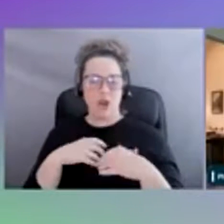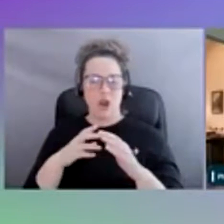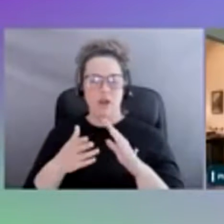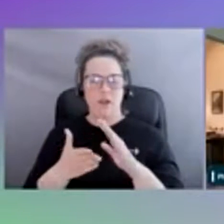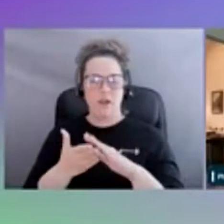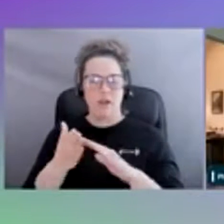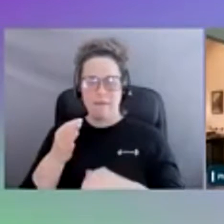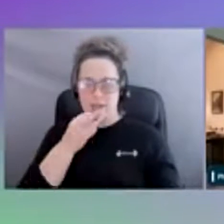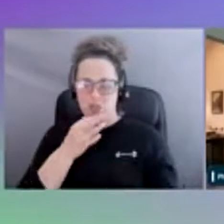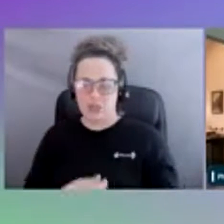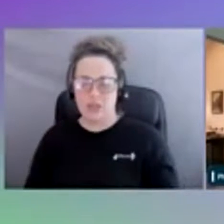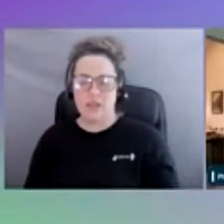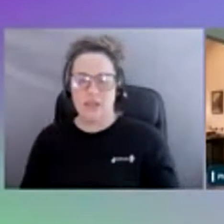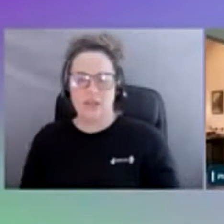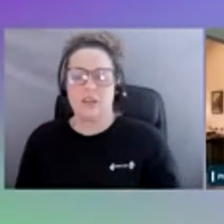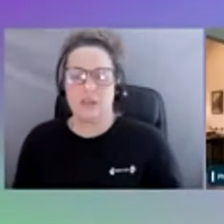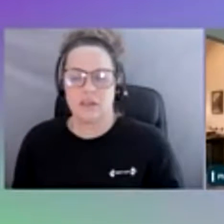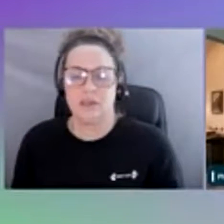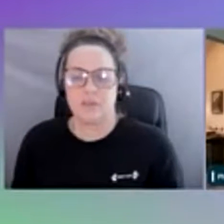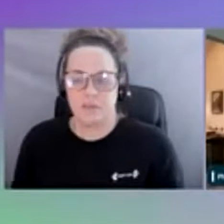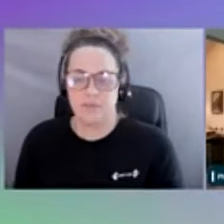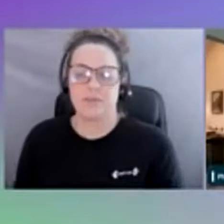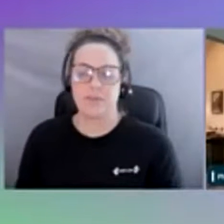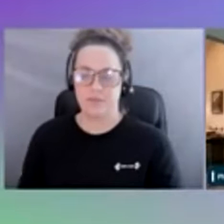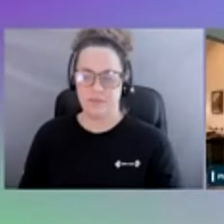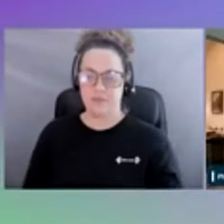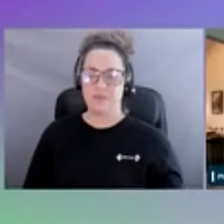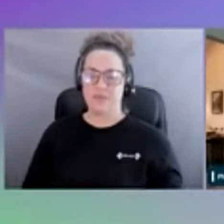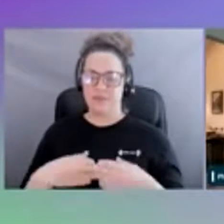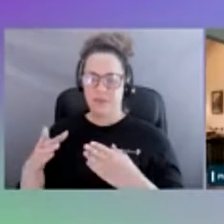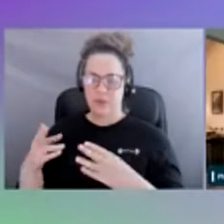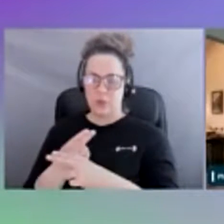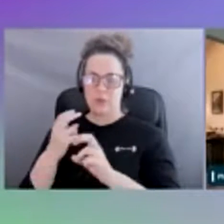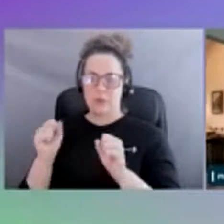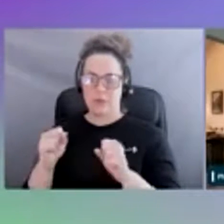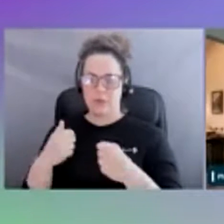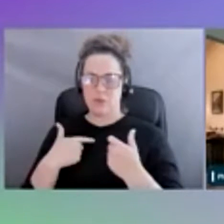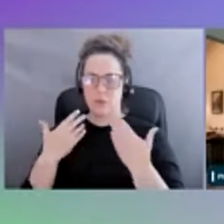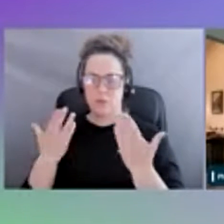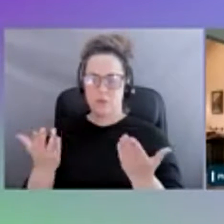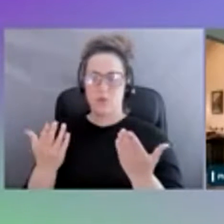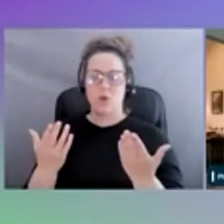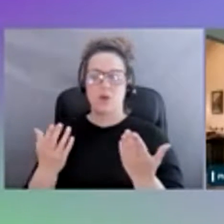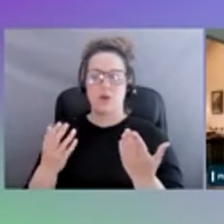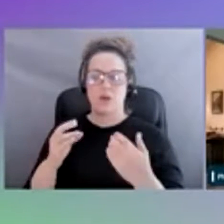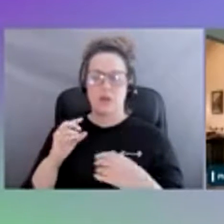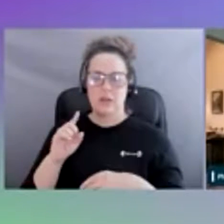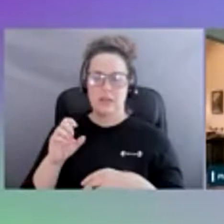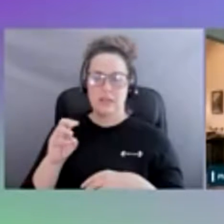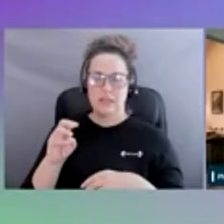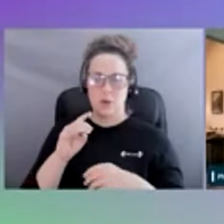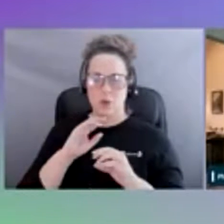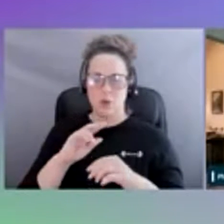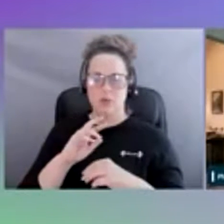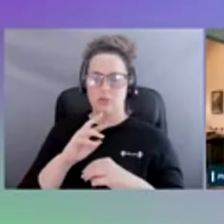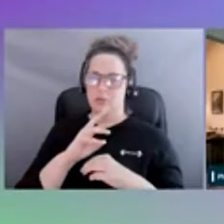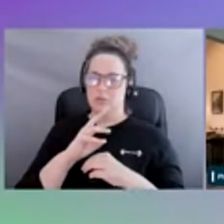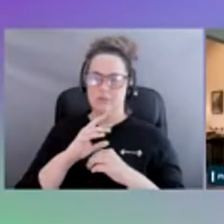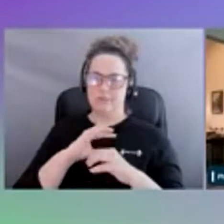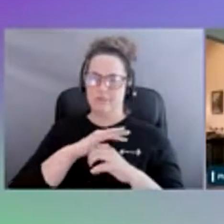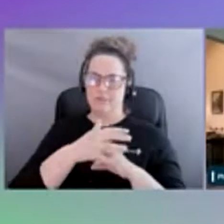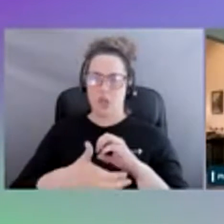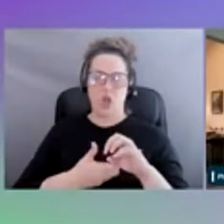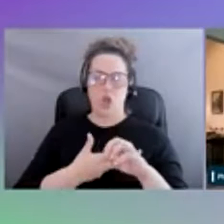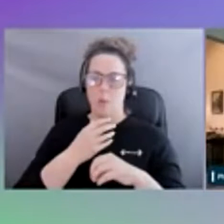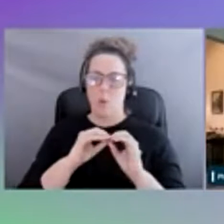efficiency, and I really want to go into usability as we move forward. Xero is a global organization, so